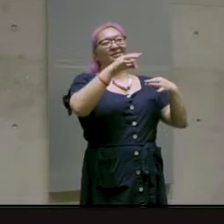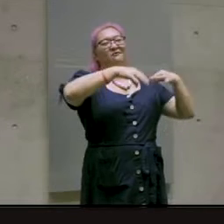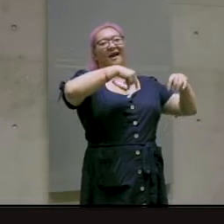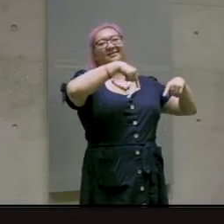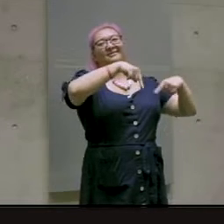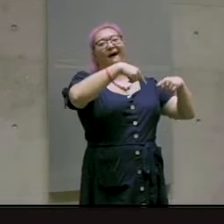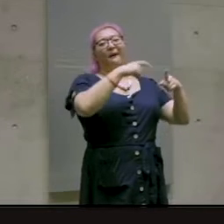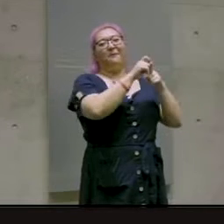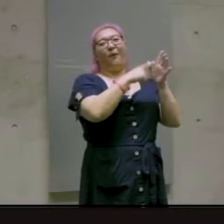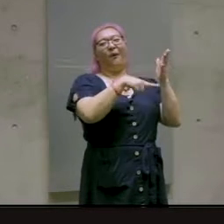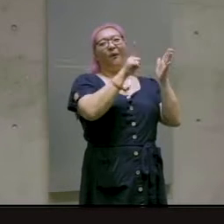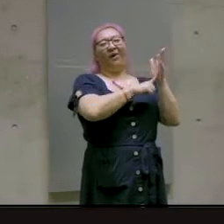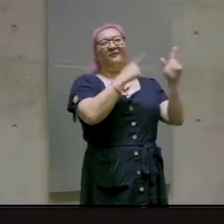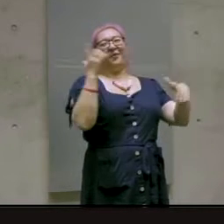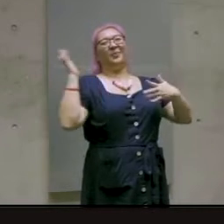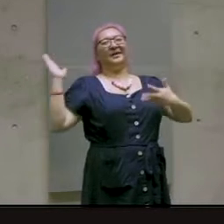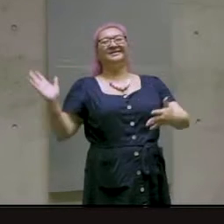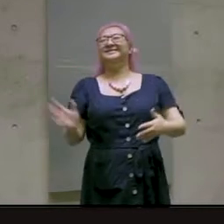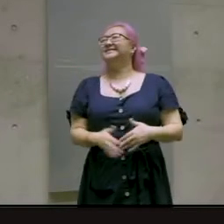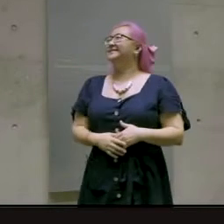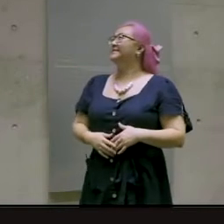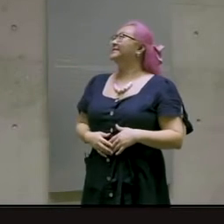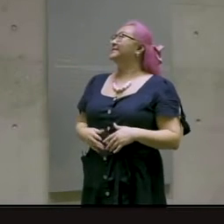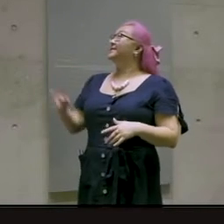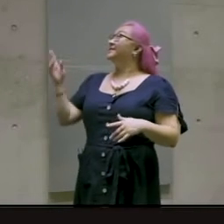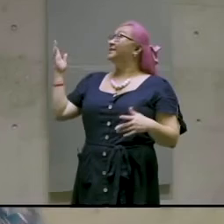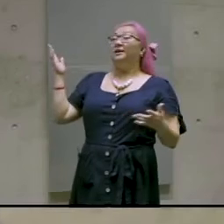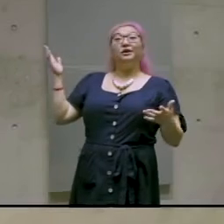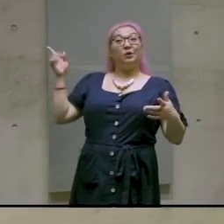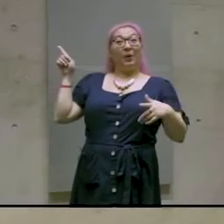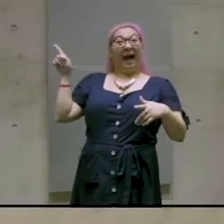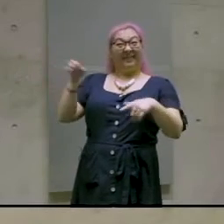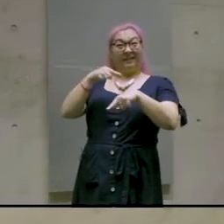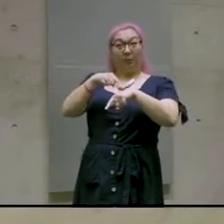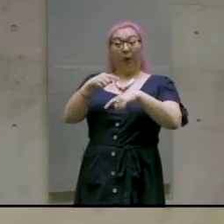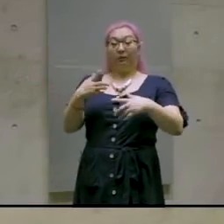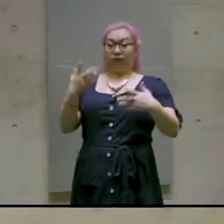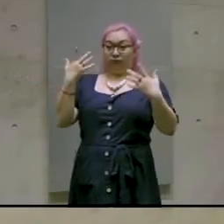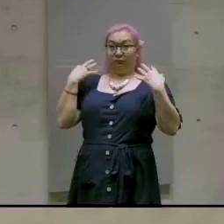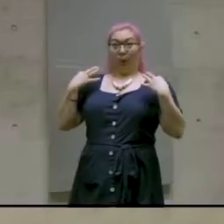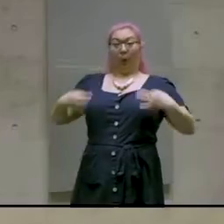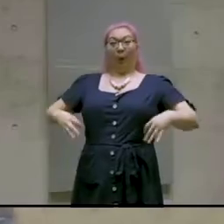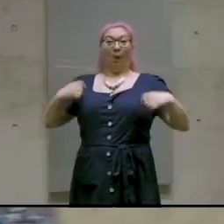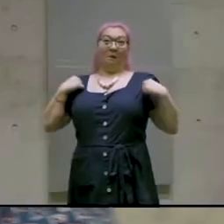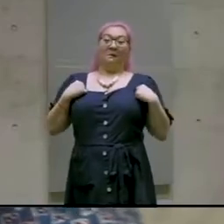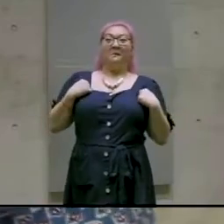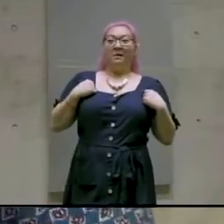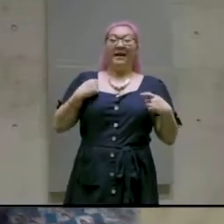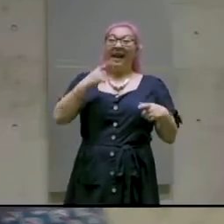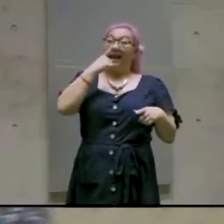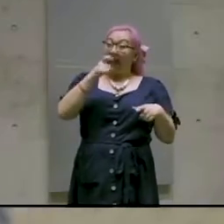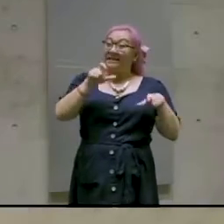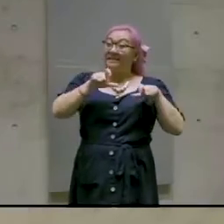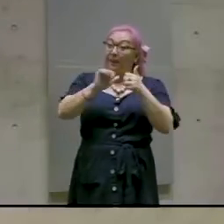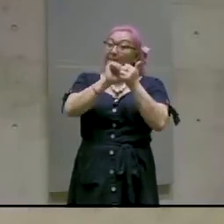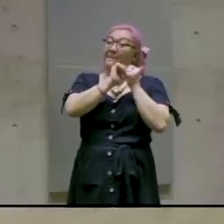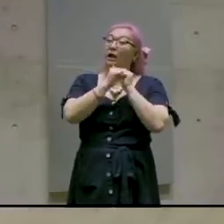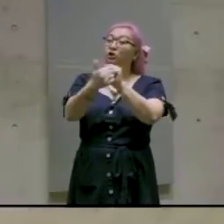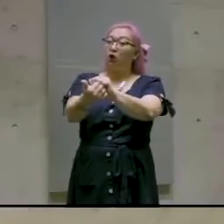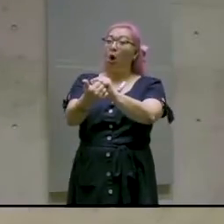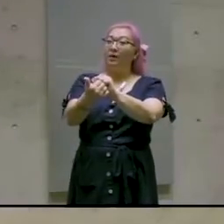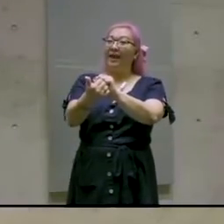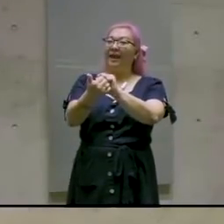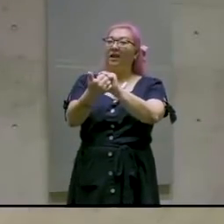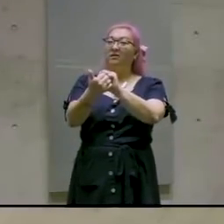It kind of changes the scene. It kind of is still, at this moment, it can still be platonic. The player can kind of just treat it as a wrestling match, or they can kind of move the scene into a